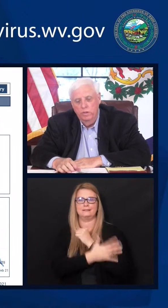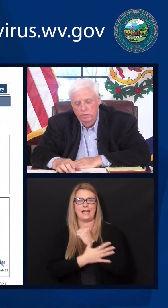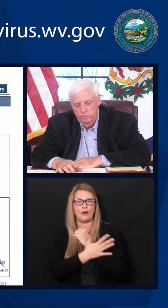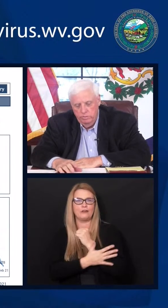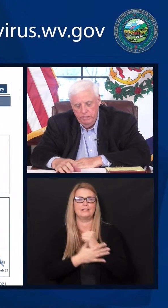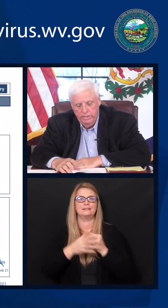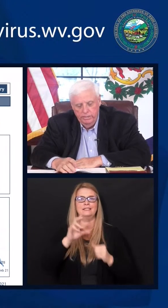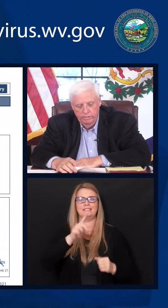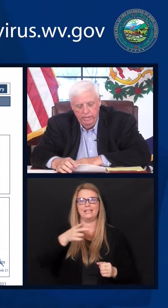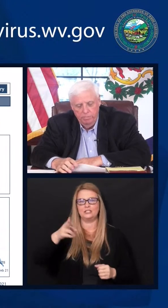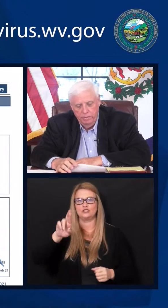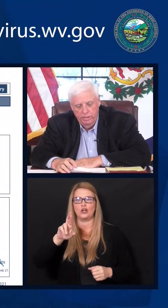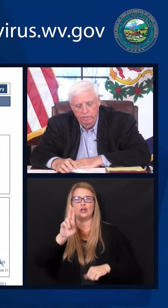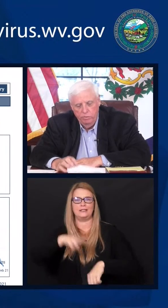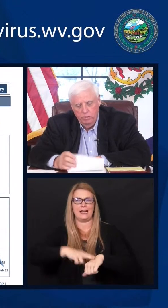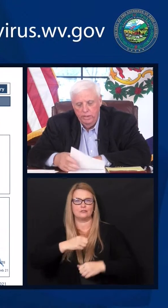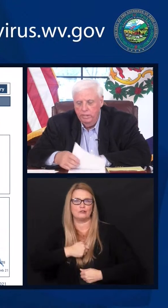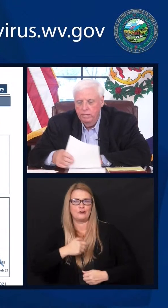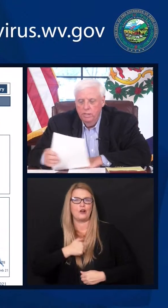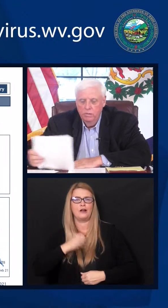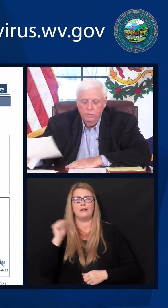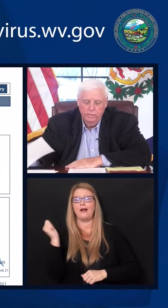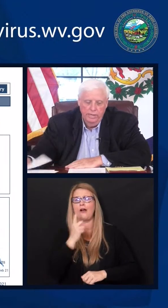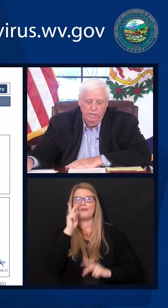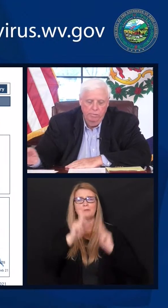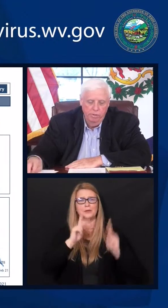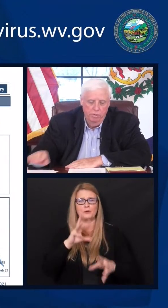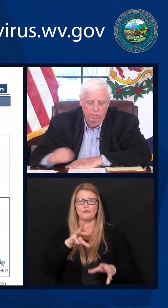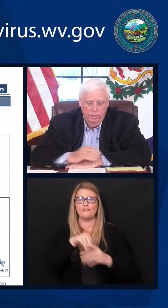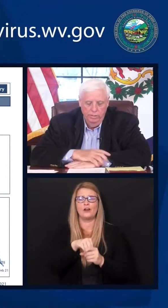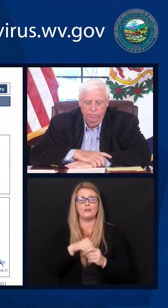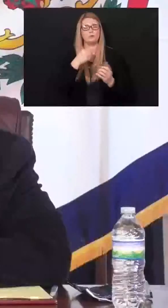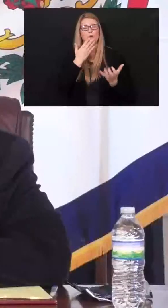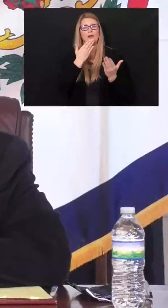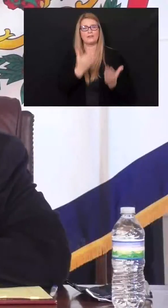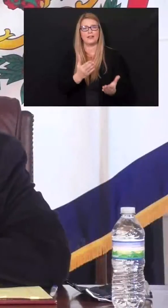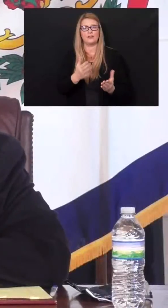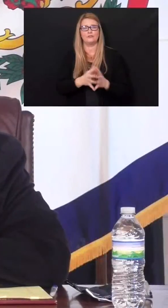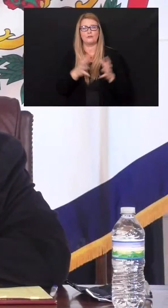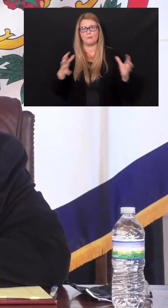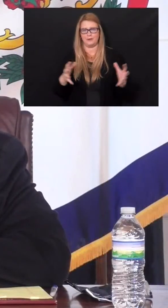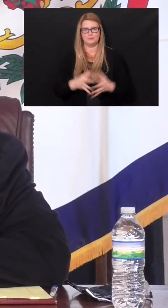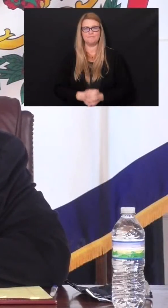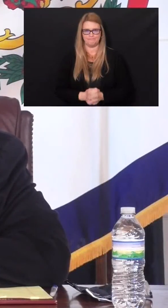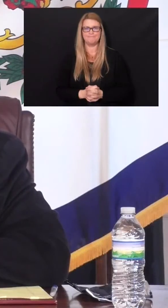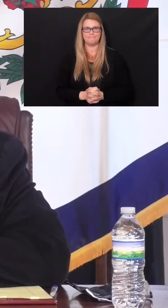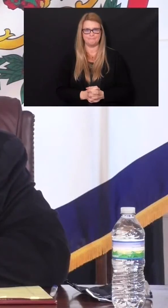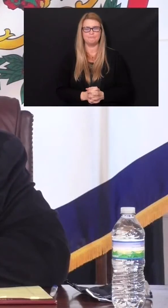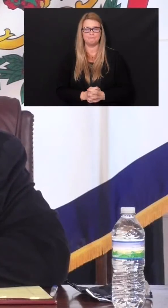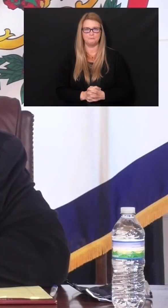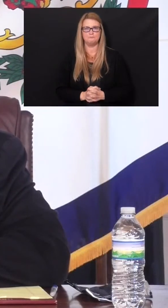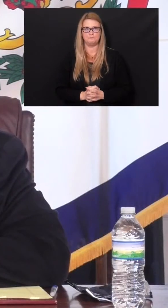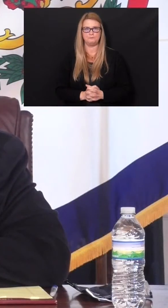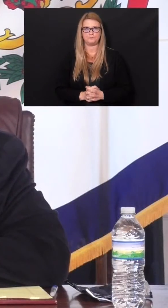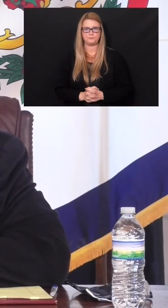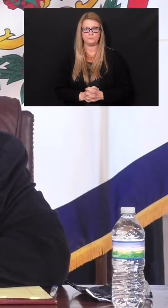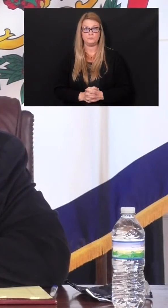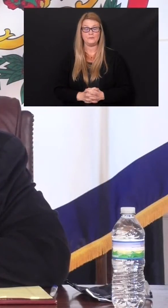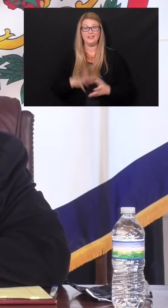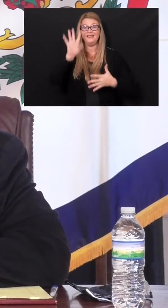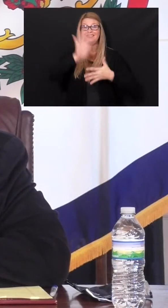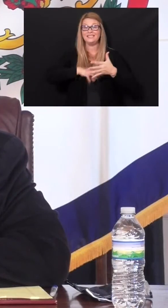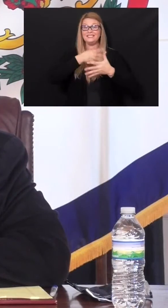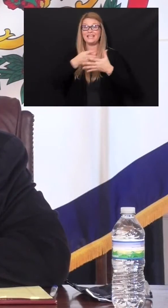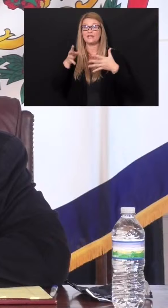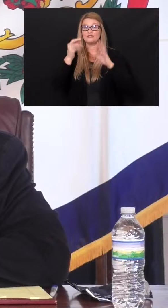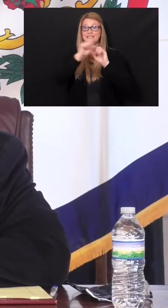all those that are making this happen in every way. We thank you beyond belief. You know, as far as our scheduling system, you know,